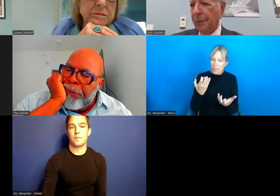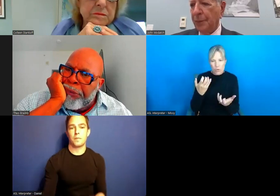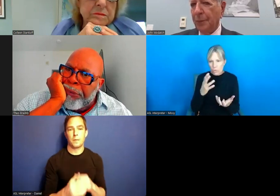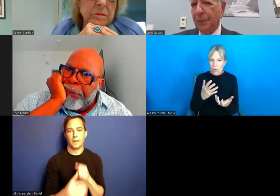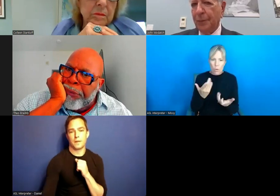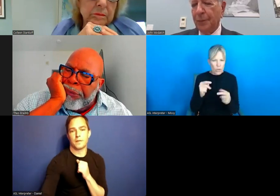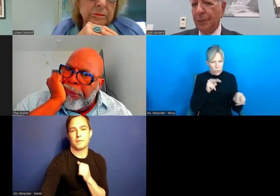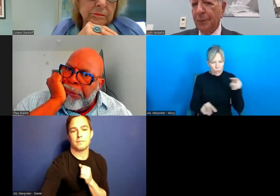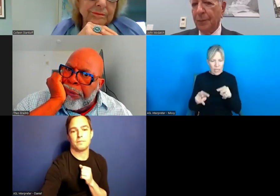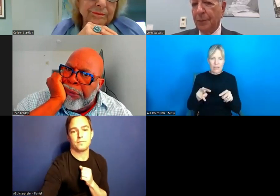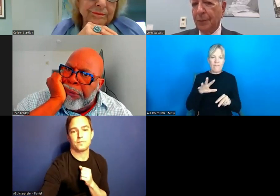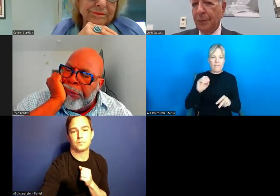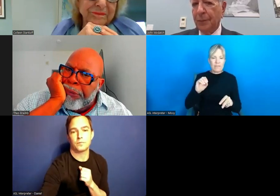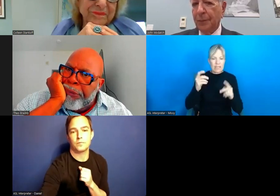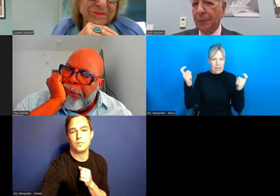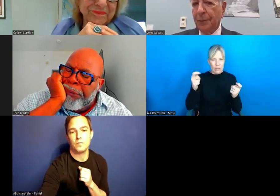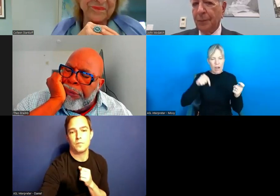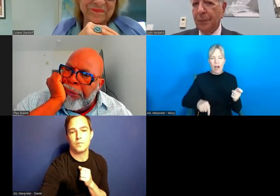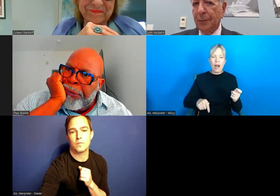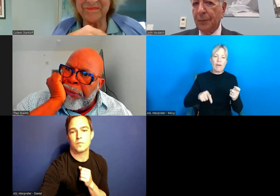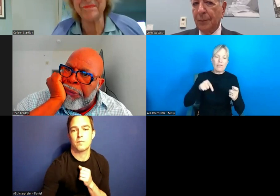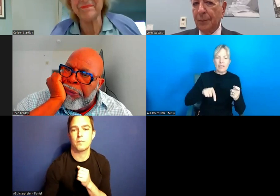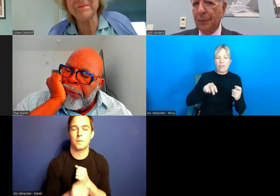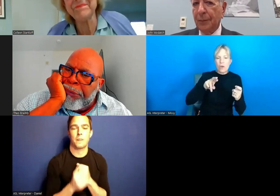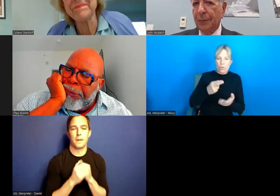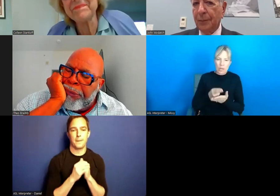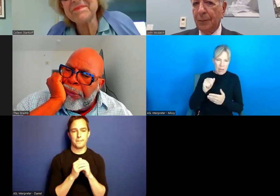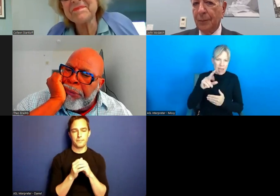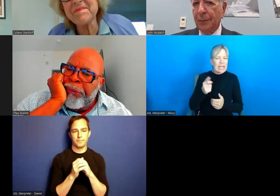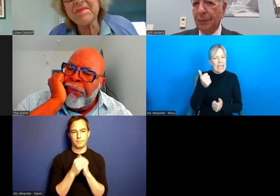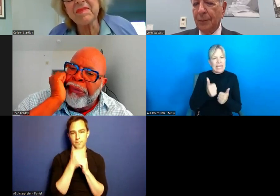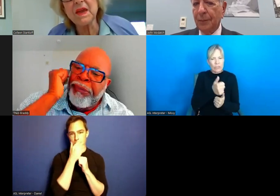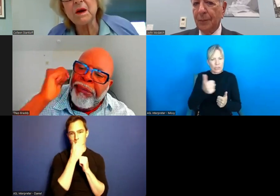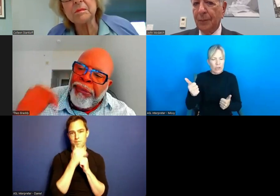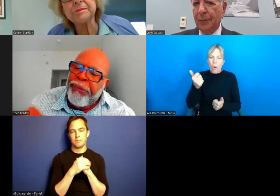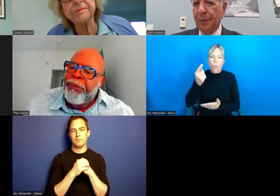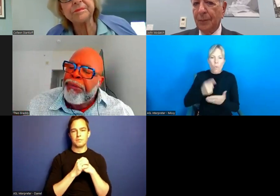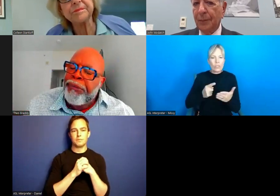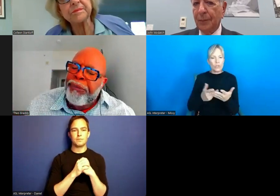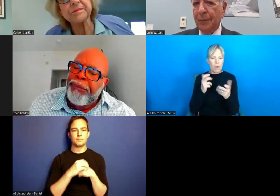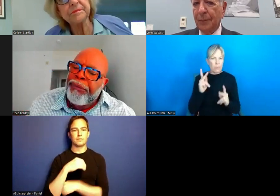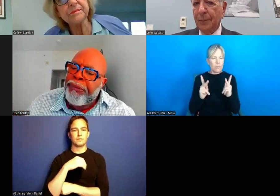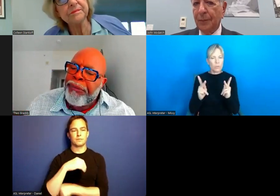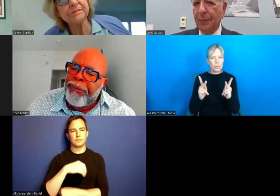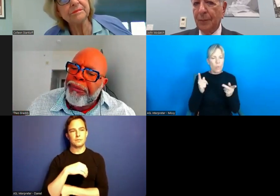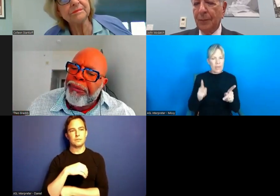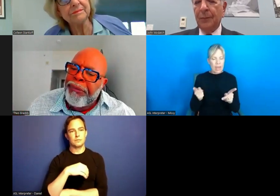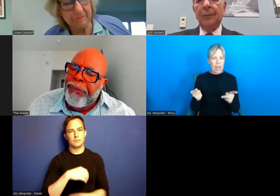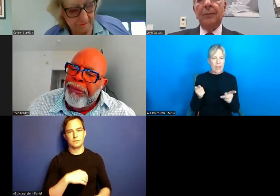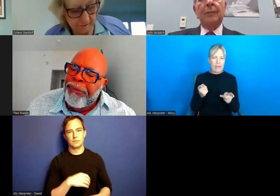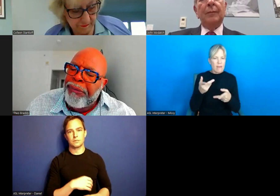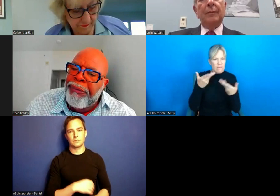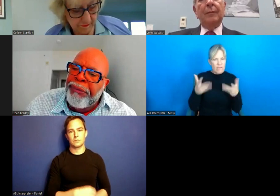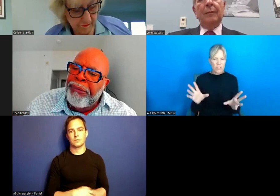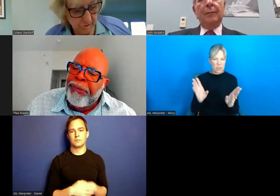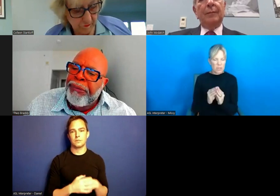when we're looking at the 50th anniversary of the Rehab Act? From each one of you, what would you want people to walk away just